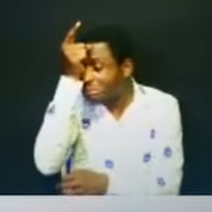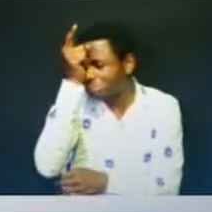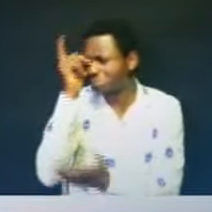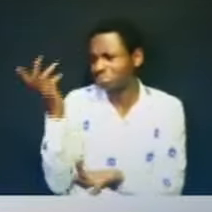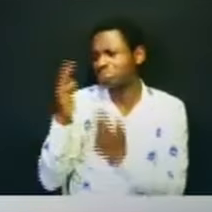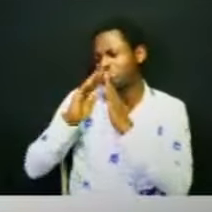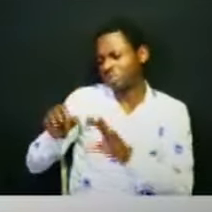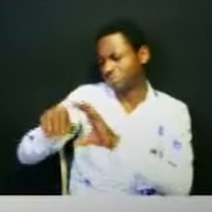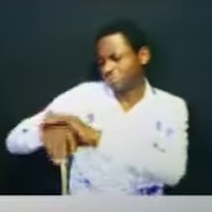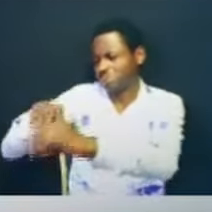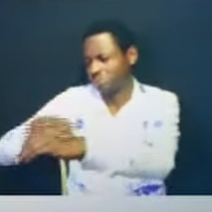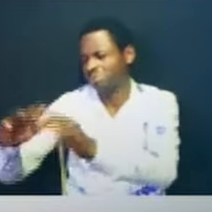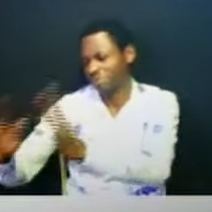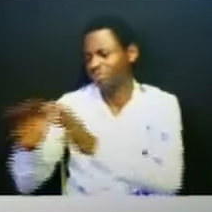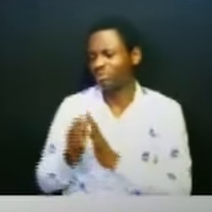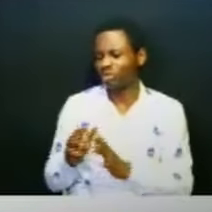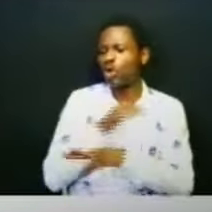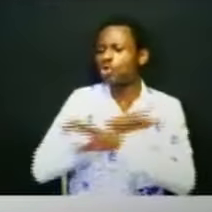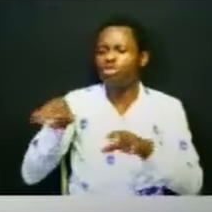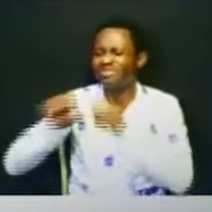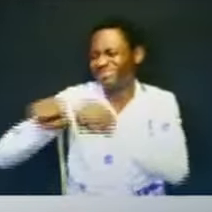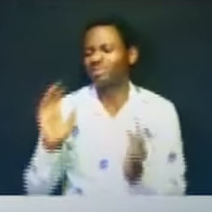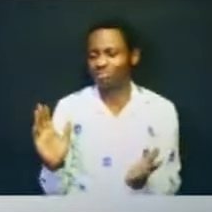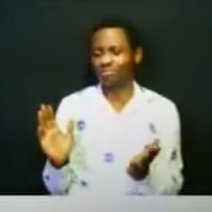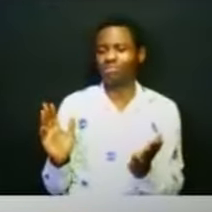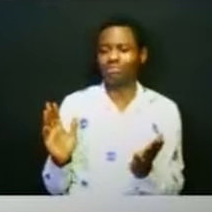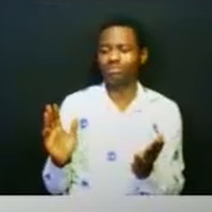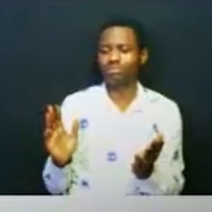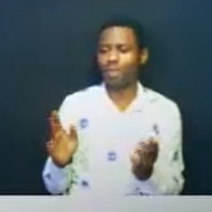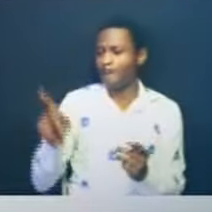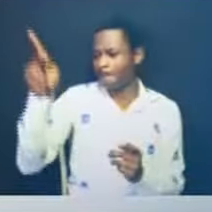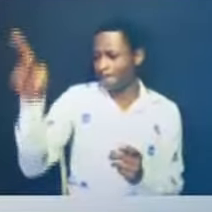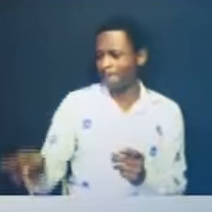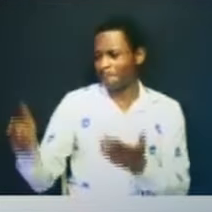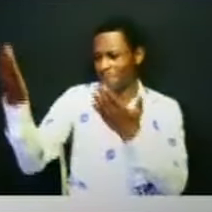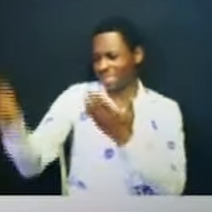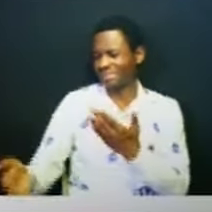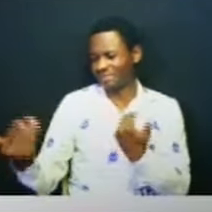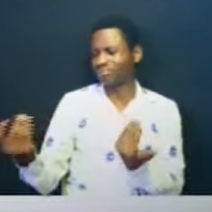agree, the person is also entitled to his or her opinion. So move on.